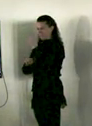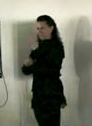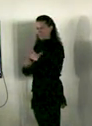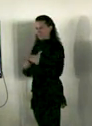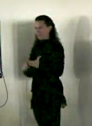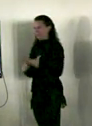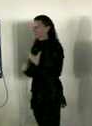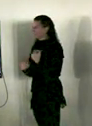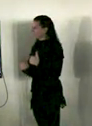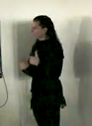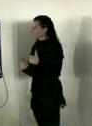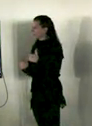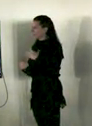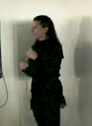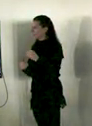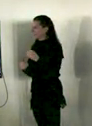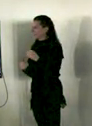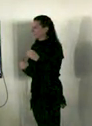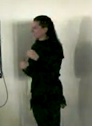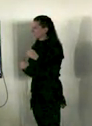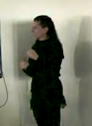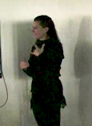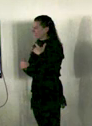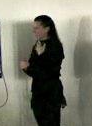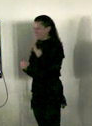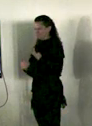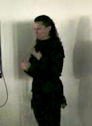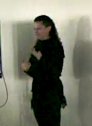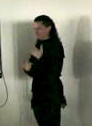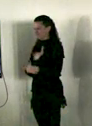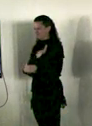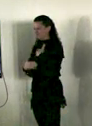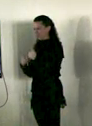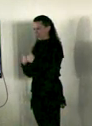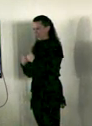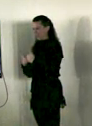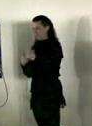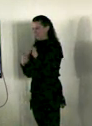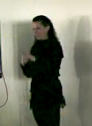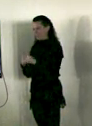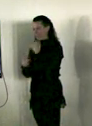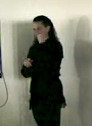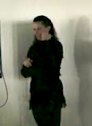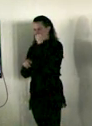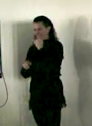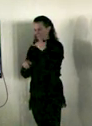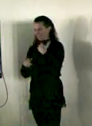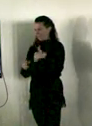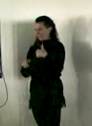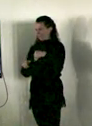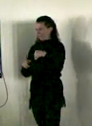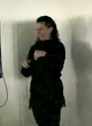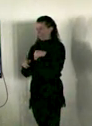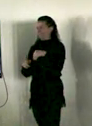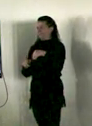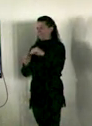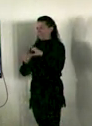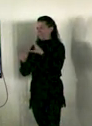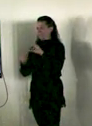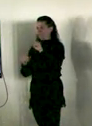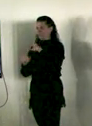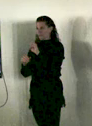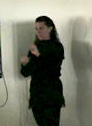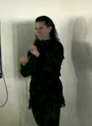actually harming my enjoyment of the game. So I took this revelation of, holy crap, race matters, to the